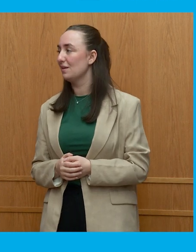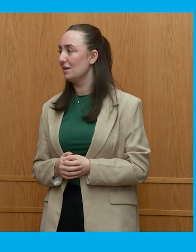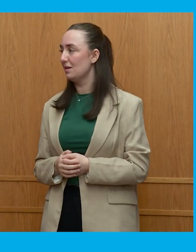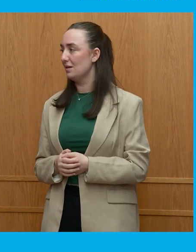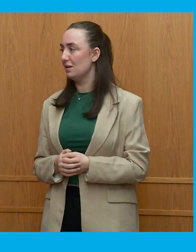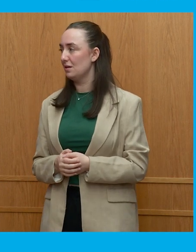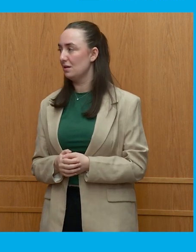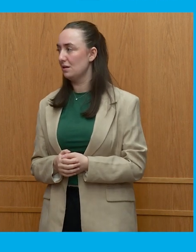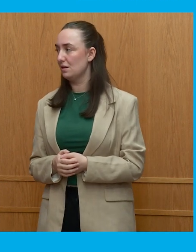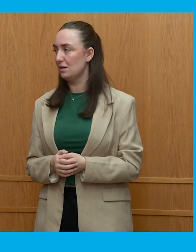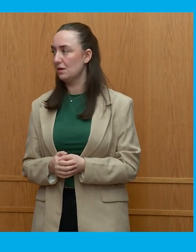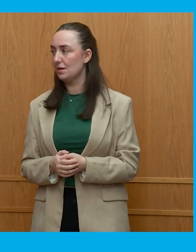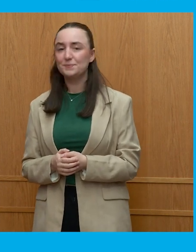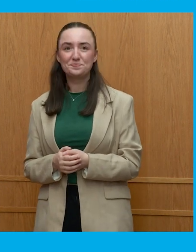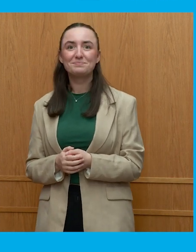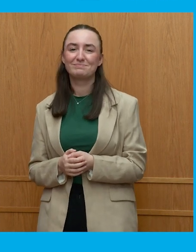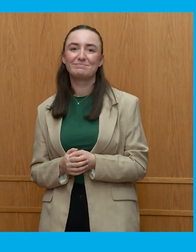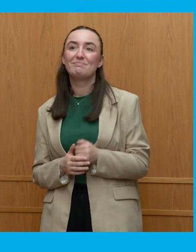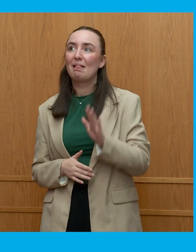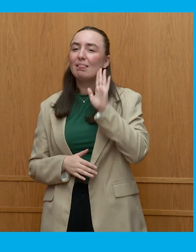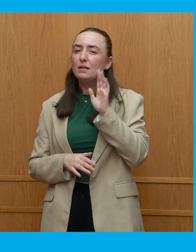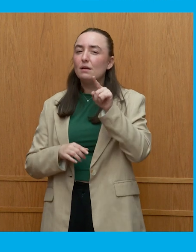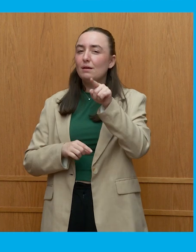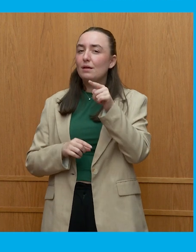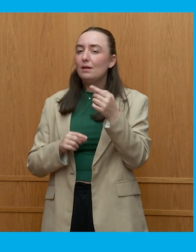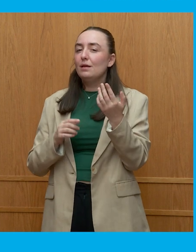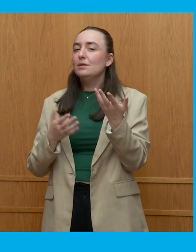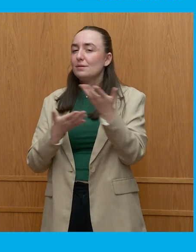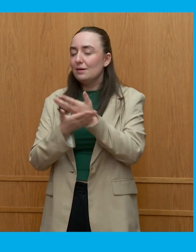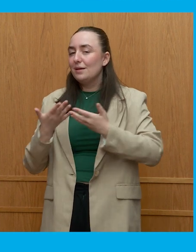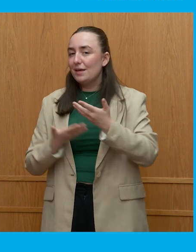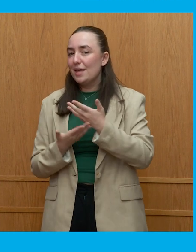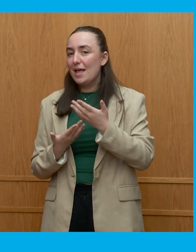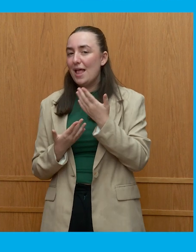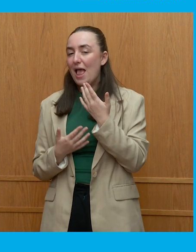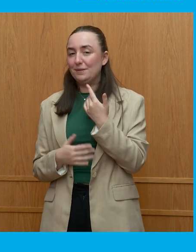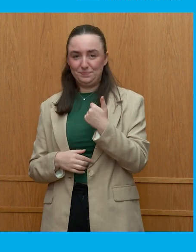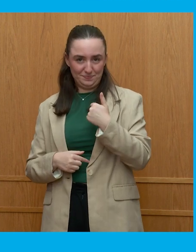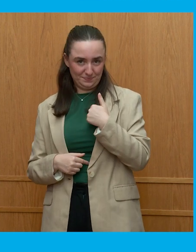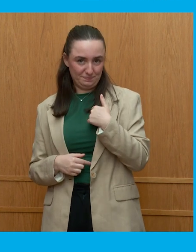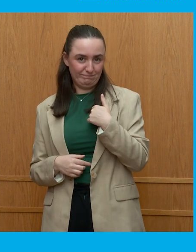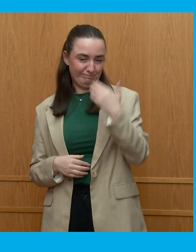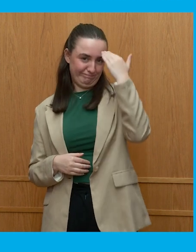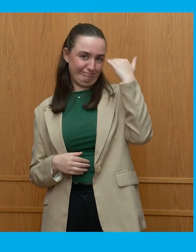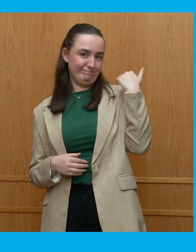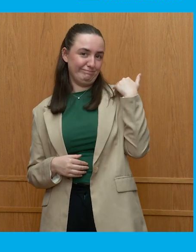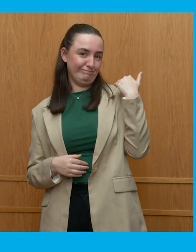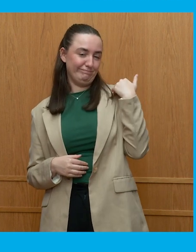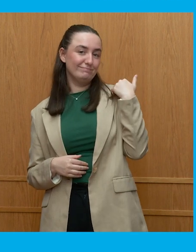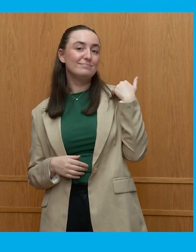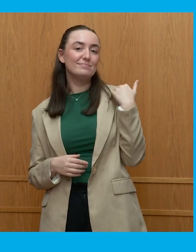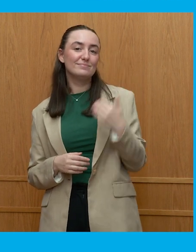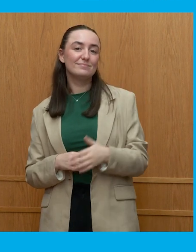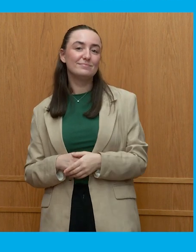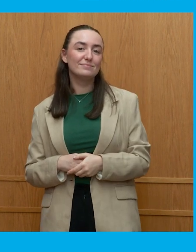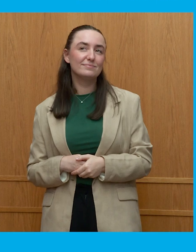In hearing these arguments, it reminds me of a saying, and it may be a throwaway one, and I'd like the architect's view